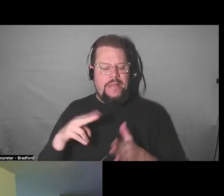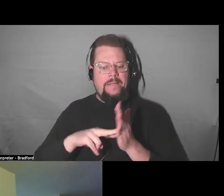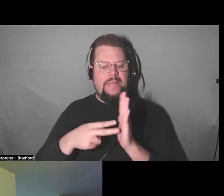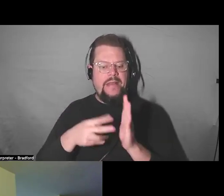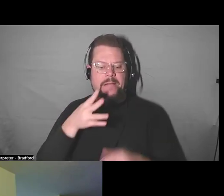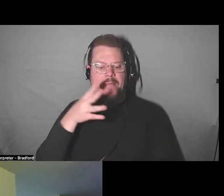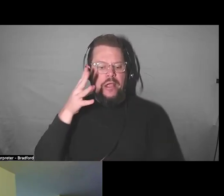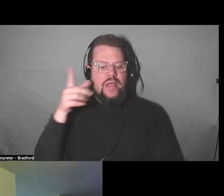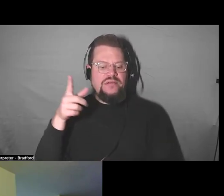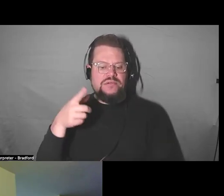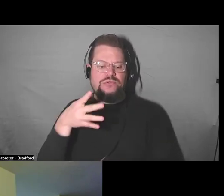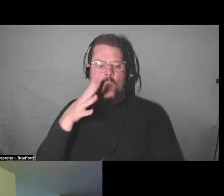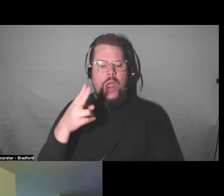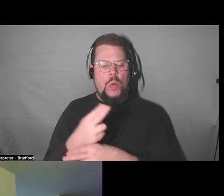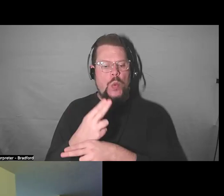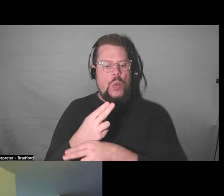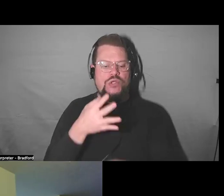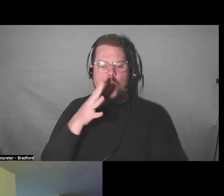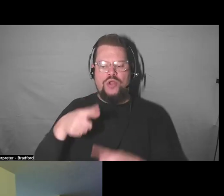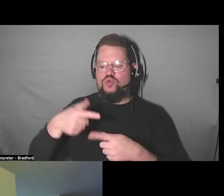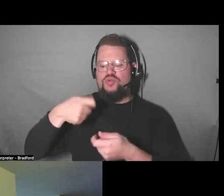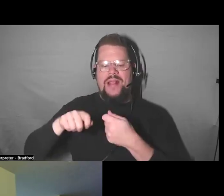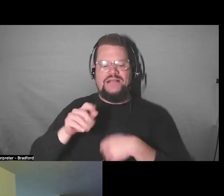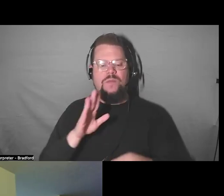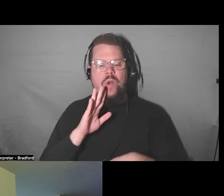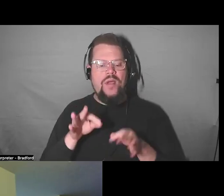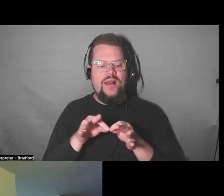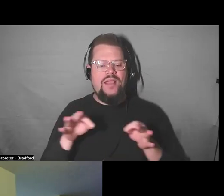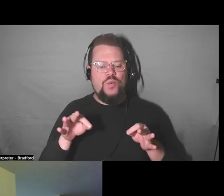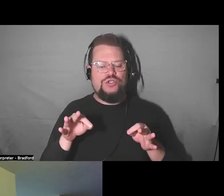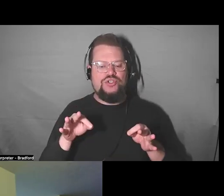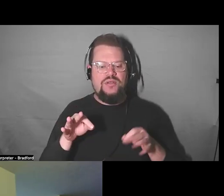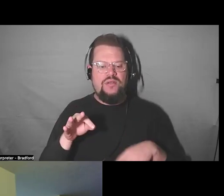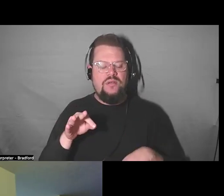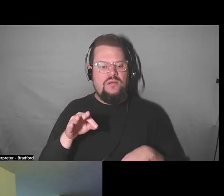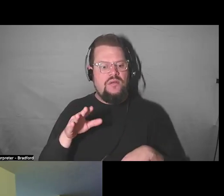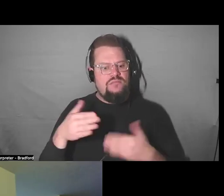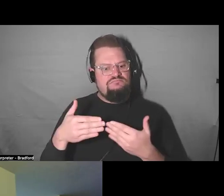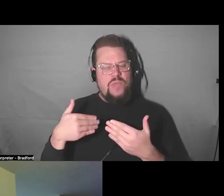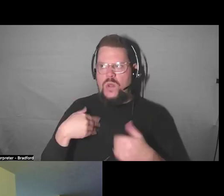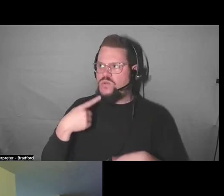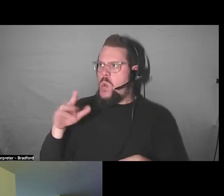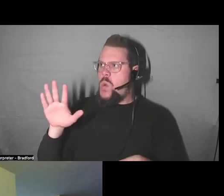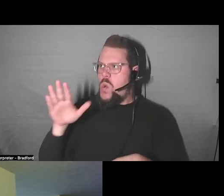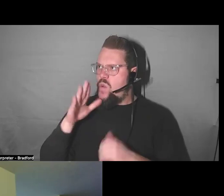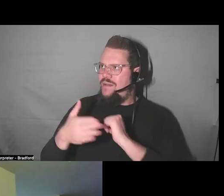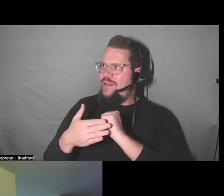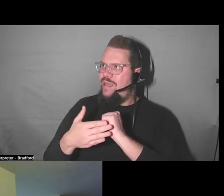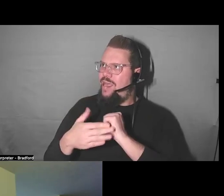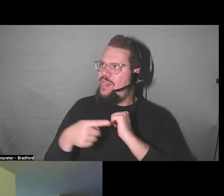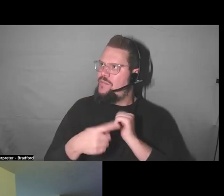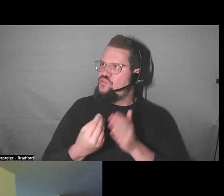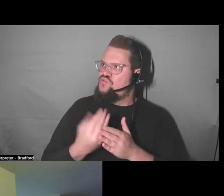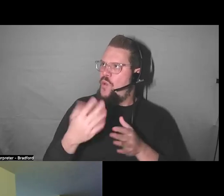want to use it because they don't want it to replace spoken language, even after being told it helps facilitate the growth of language